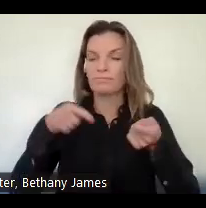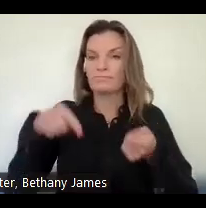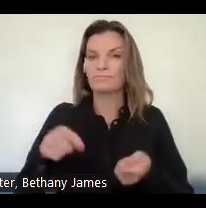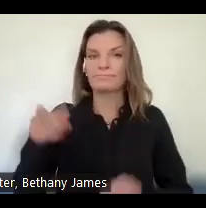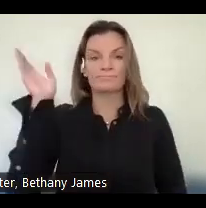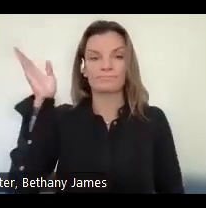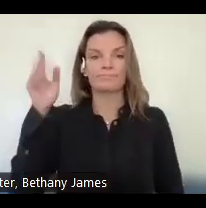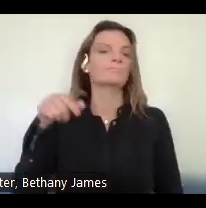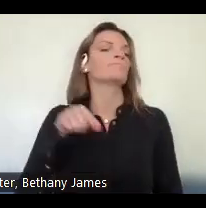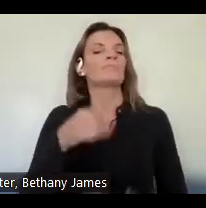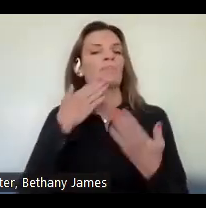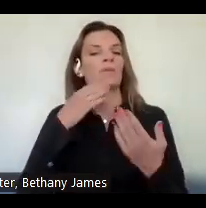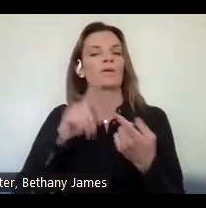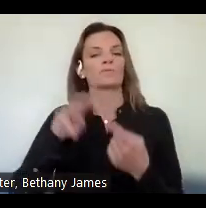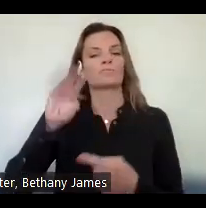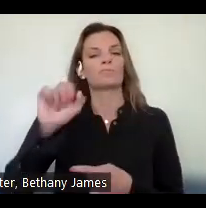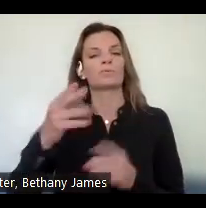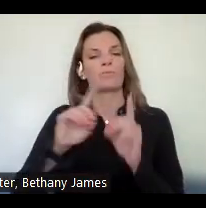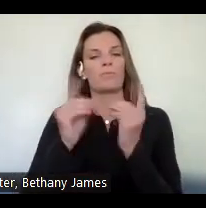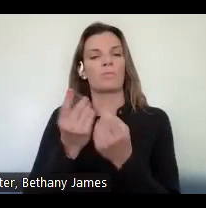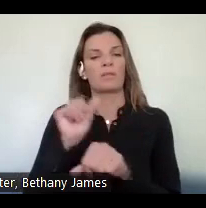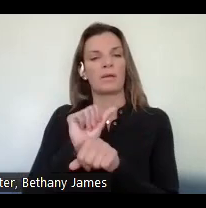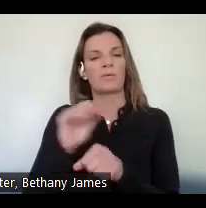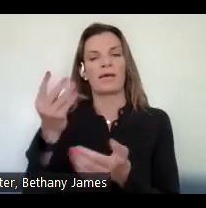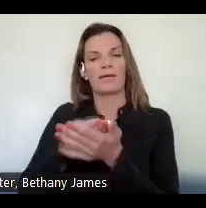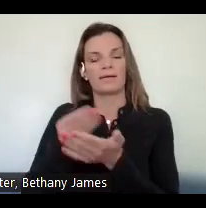and Michigan Rehabilitation Services.